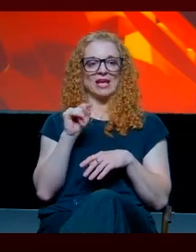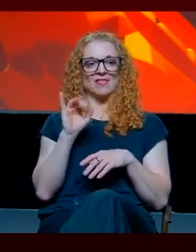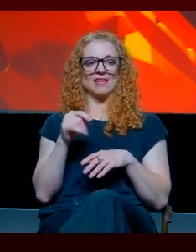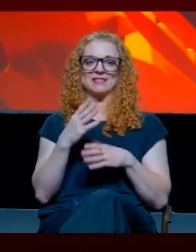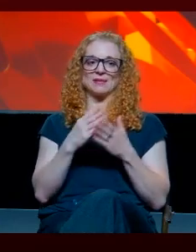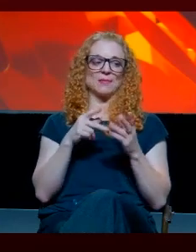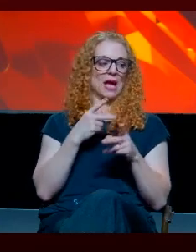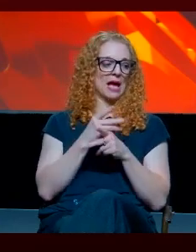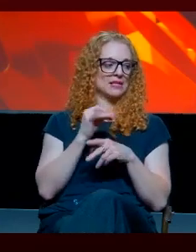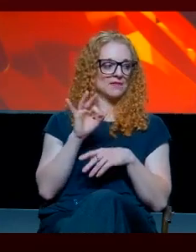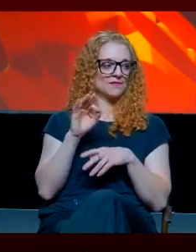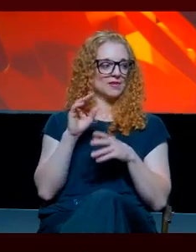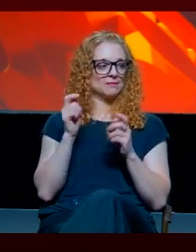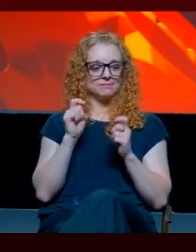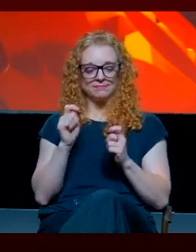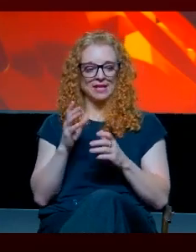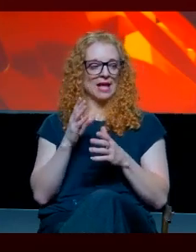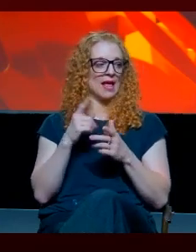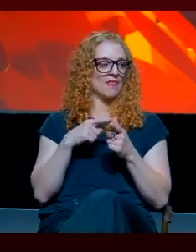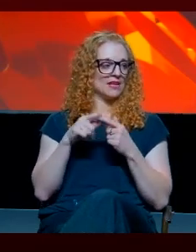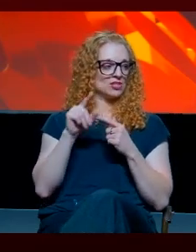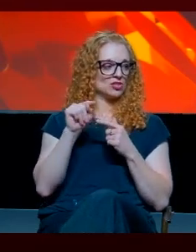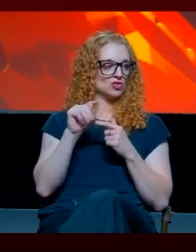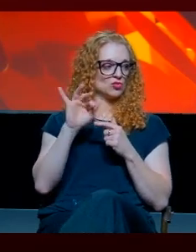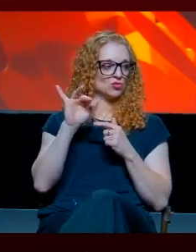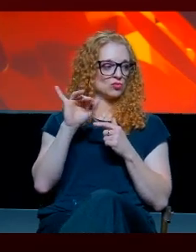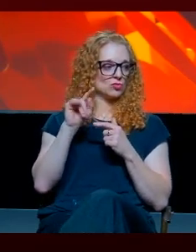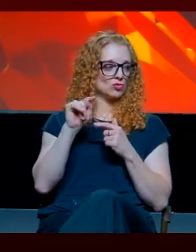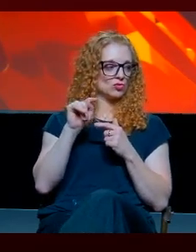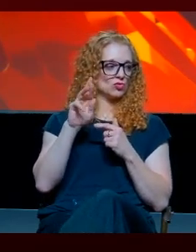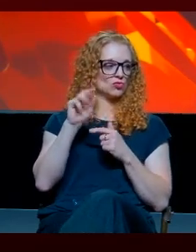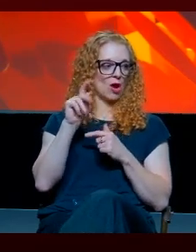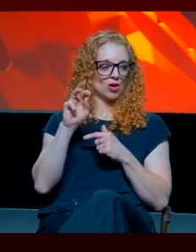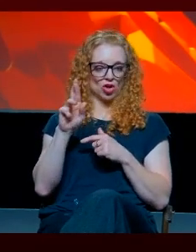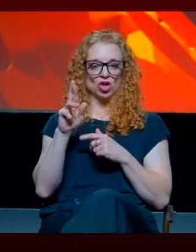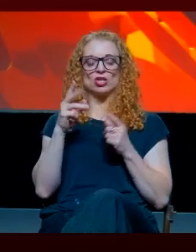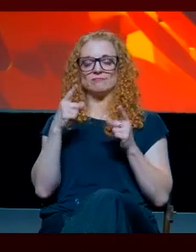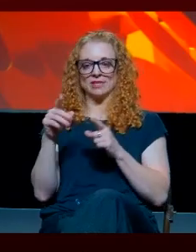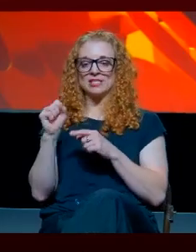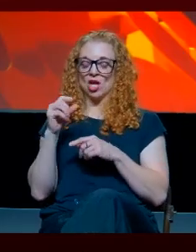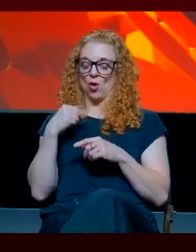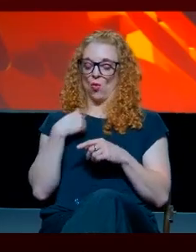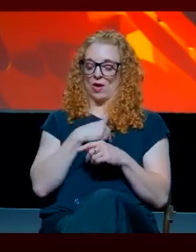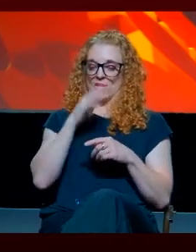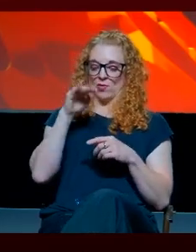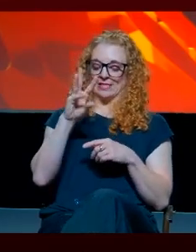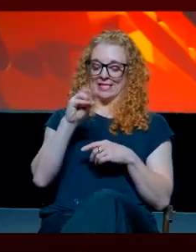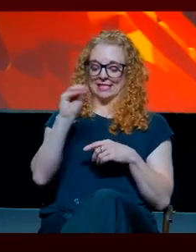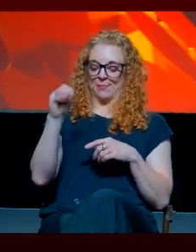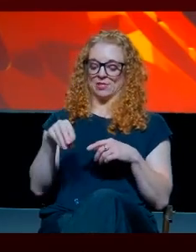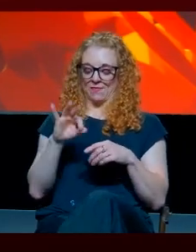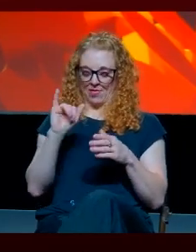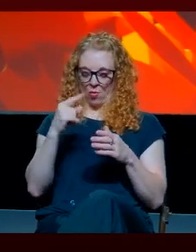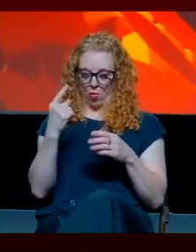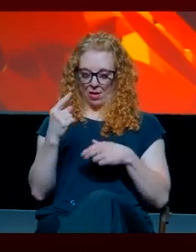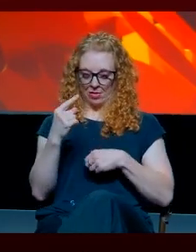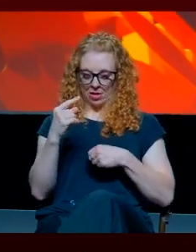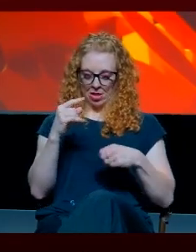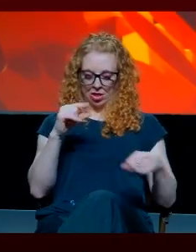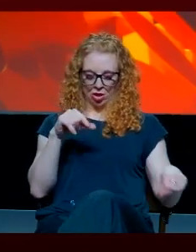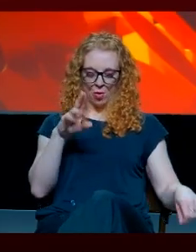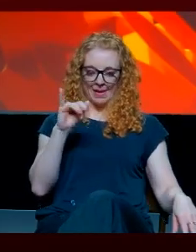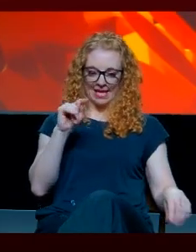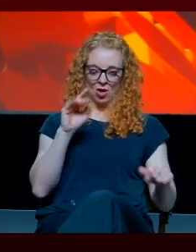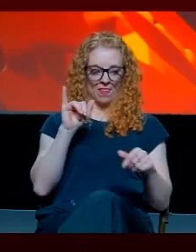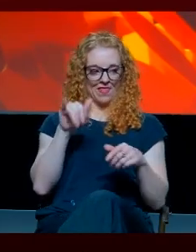of trotterization and then mirror trotterization, so I know the outcome. But 60% of the 1 qubit observables on this circuit